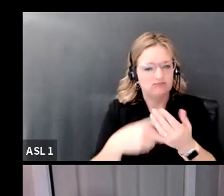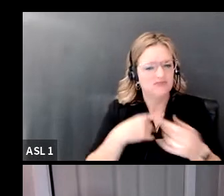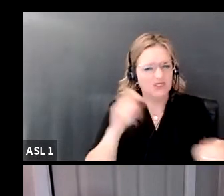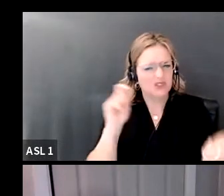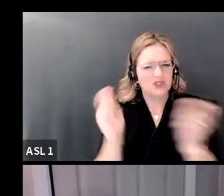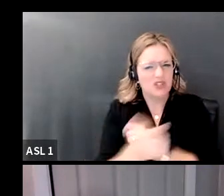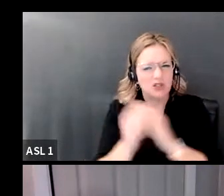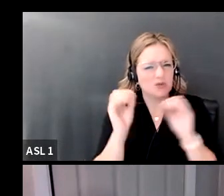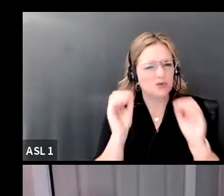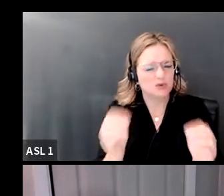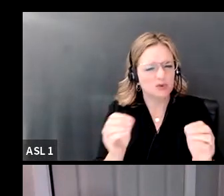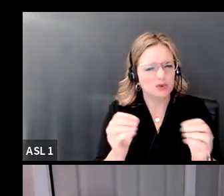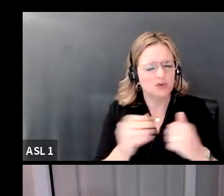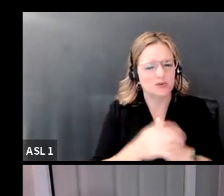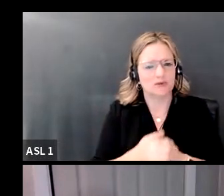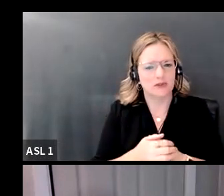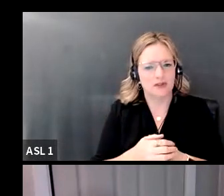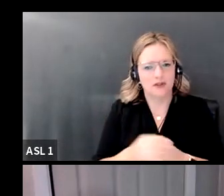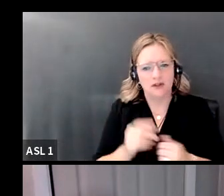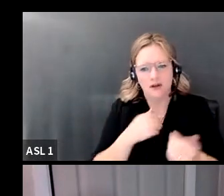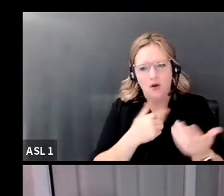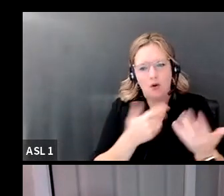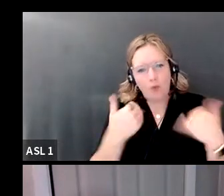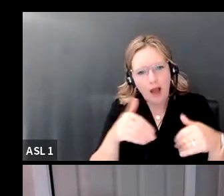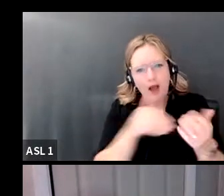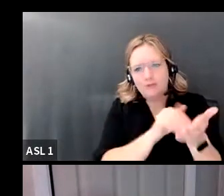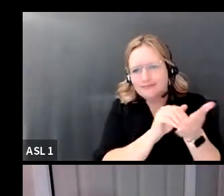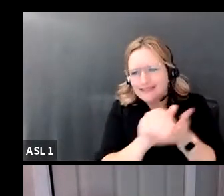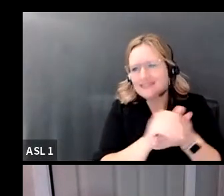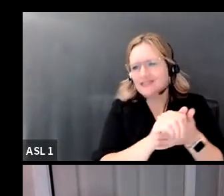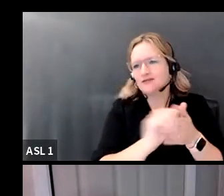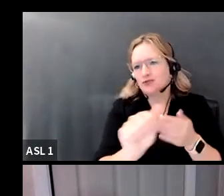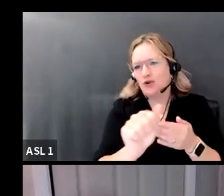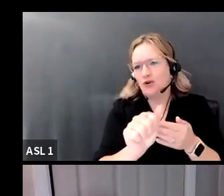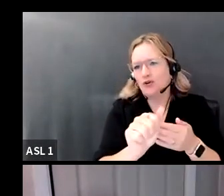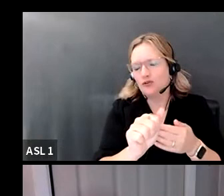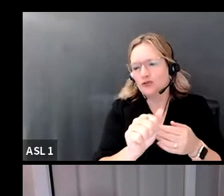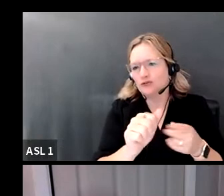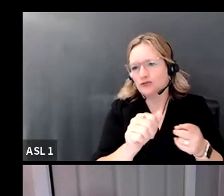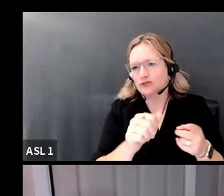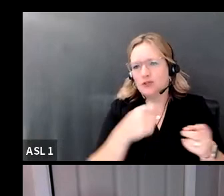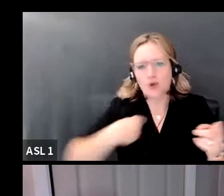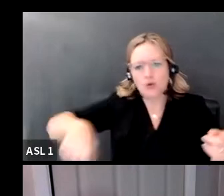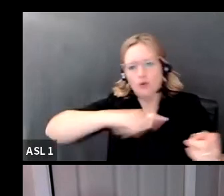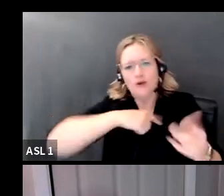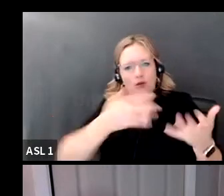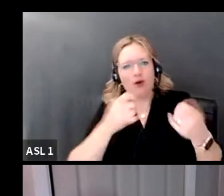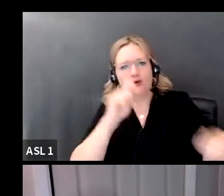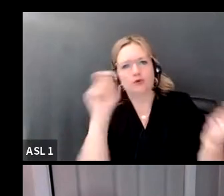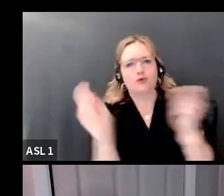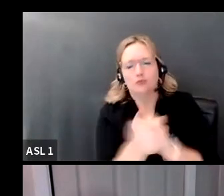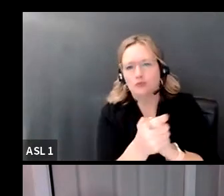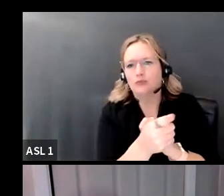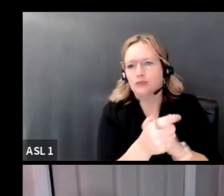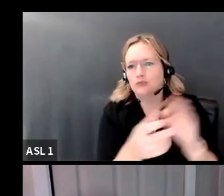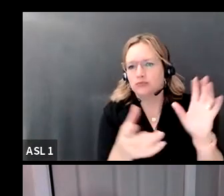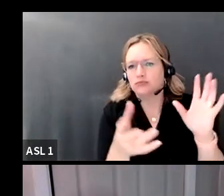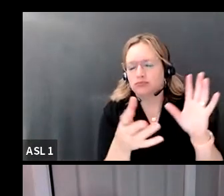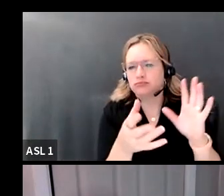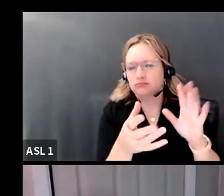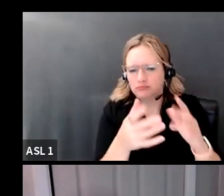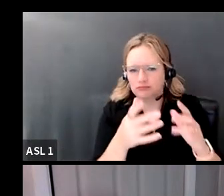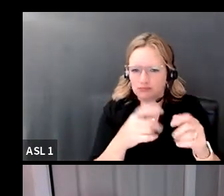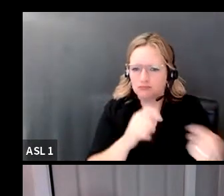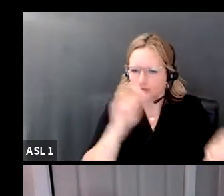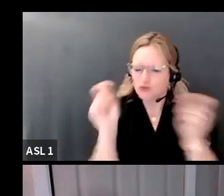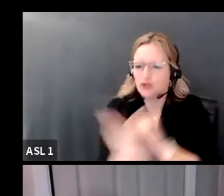that with the hundreds of millions of dollars at stake today members of this committee choose to break this pattern i'm sure it comes as no surprise that i along